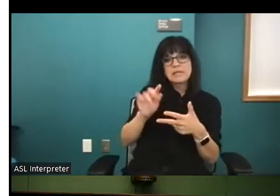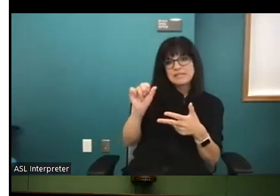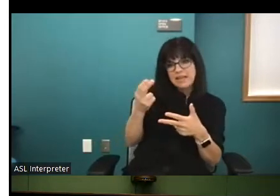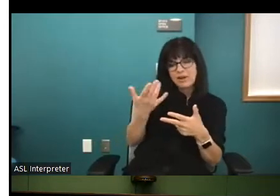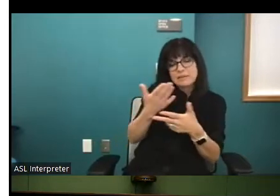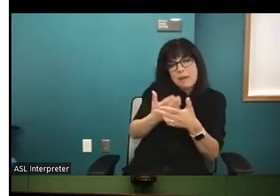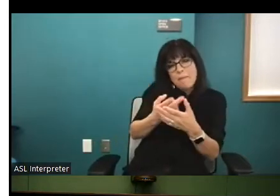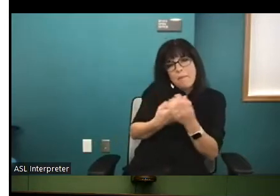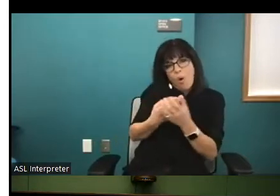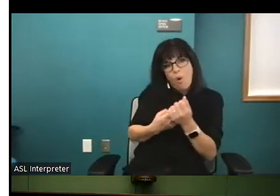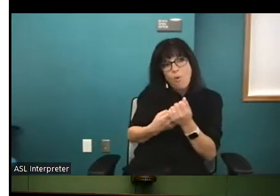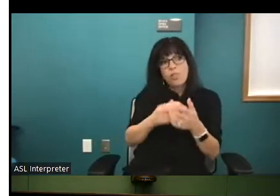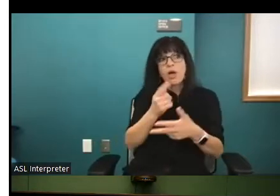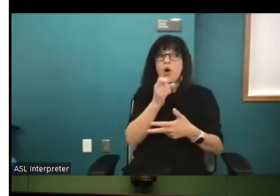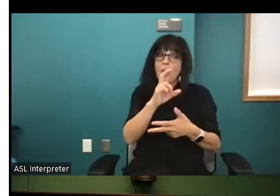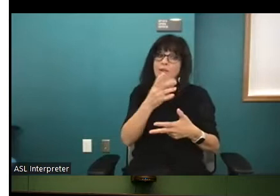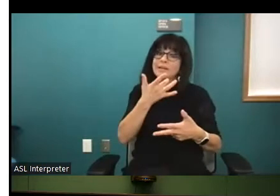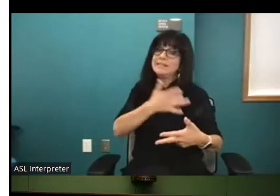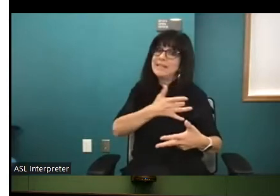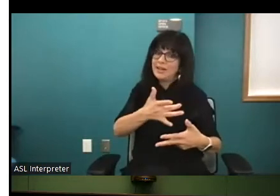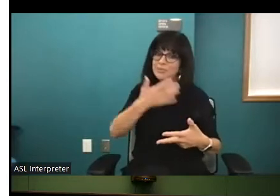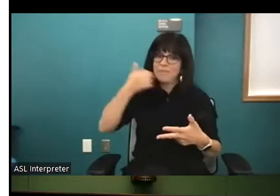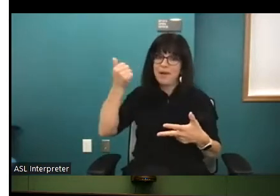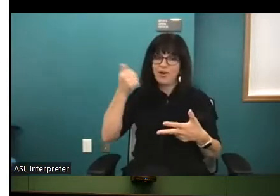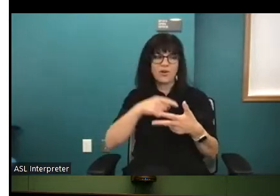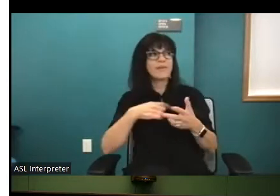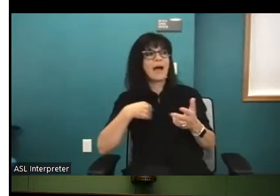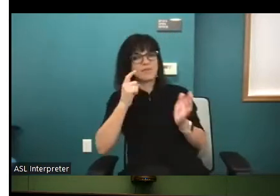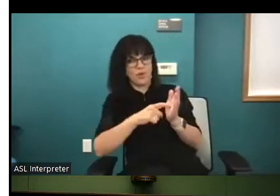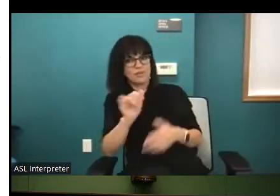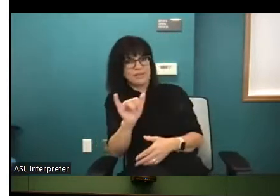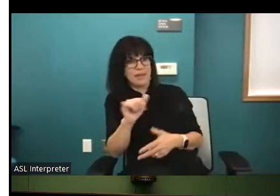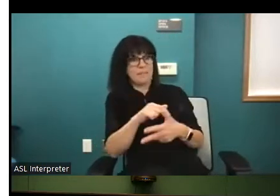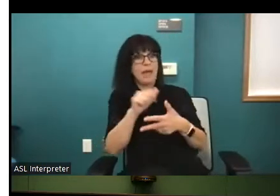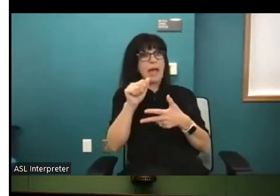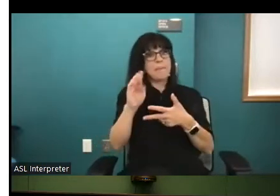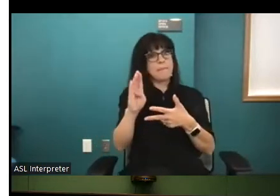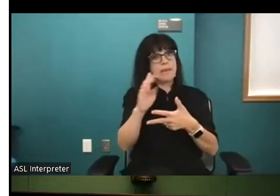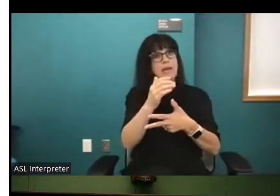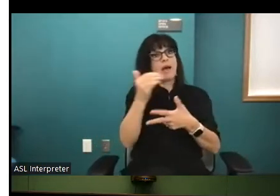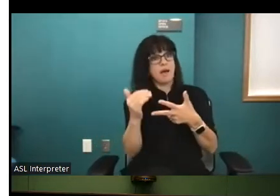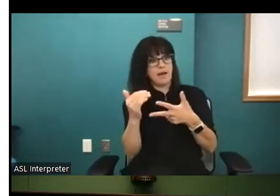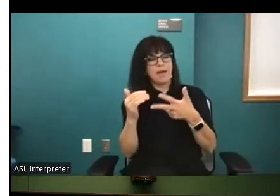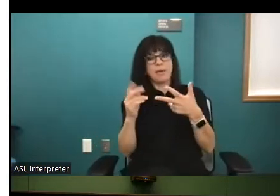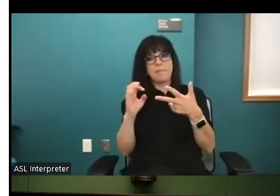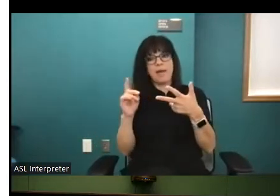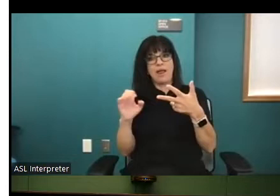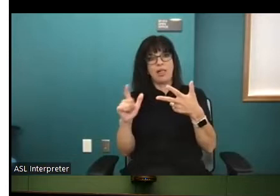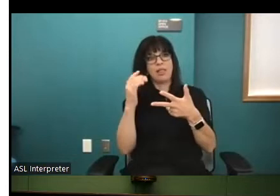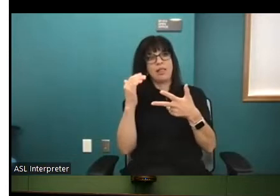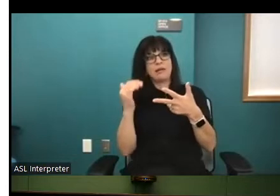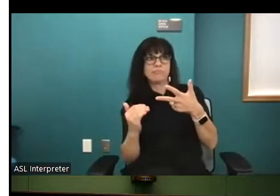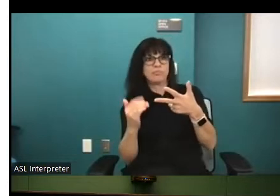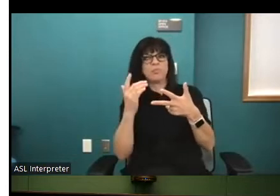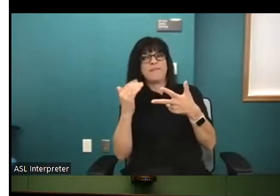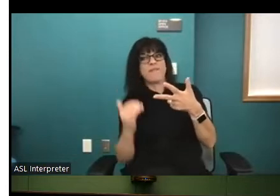so Cochlears tend to be a little bit better. That's what I've noticed. And AB's falls just below that and Med-El's fall Yep. pretty far